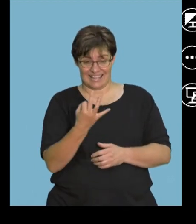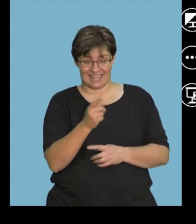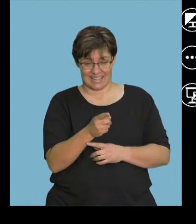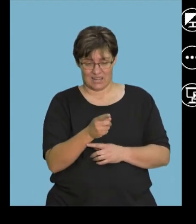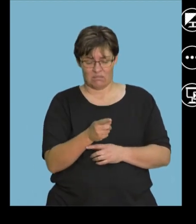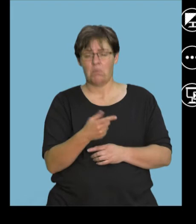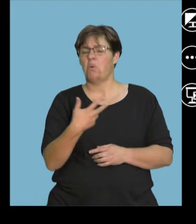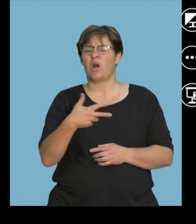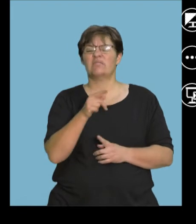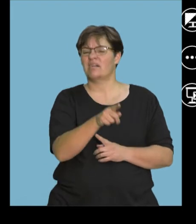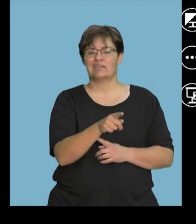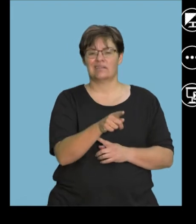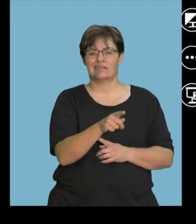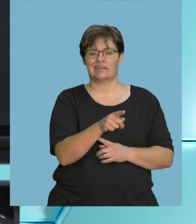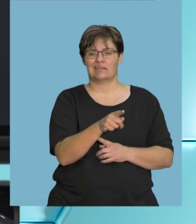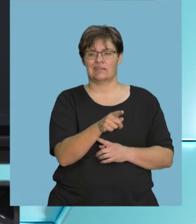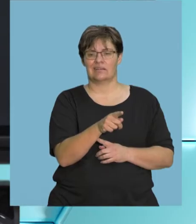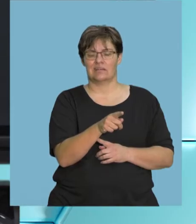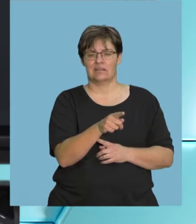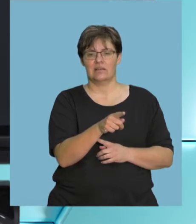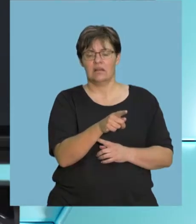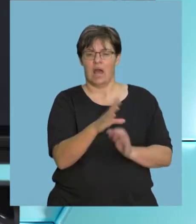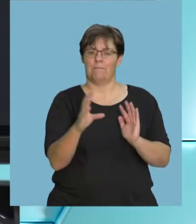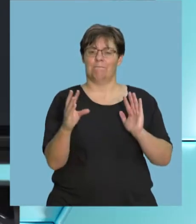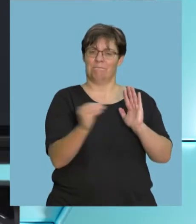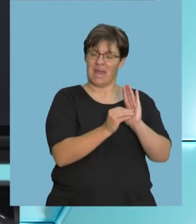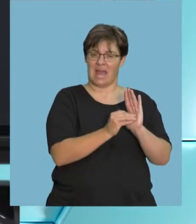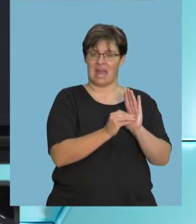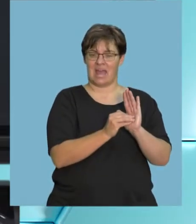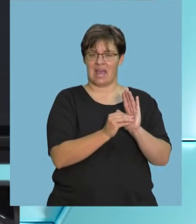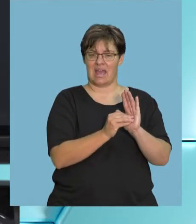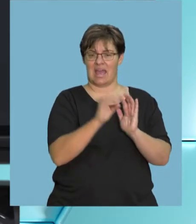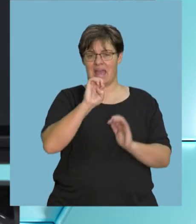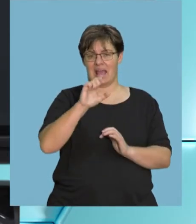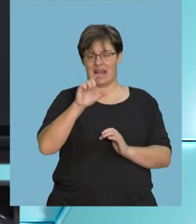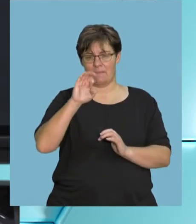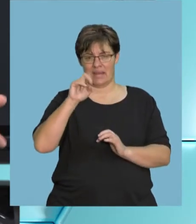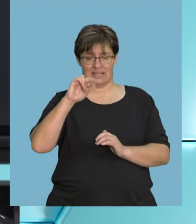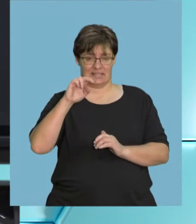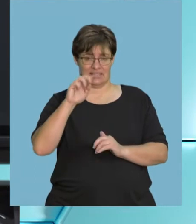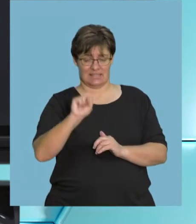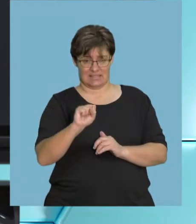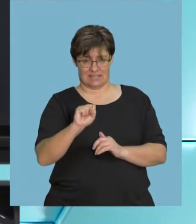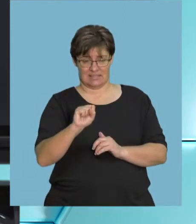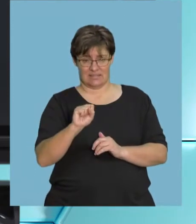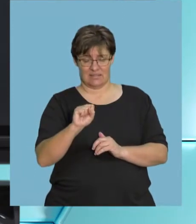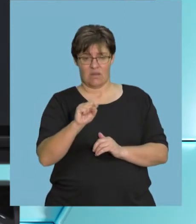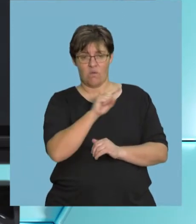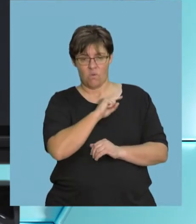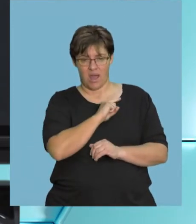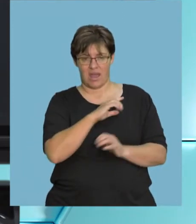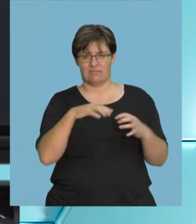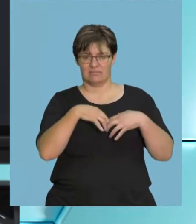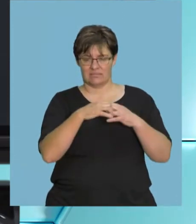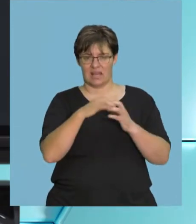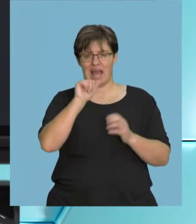and cobalt, we classify them as the ferromagnetic elements. Why do we call them elements? Because they